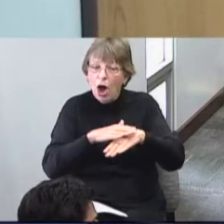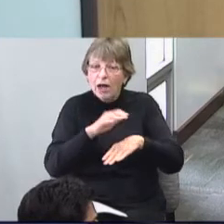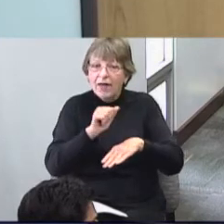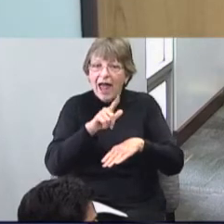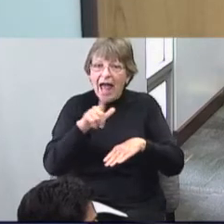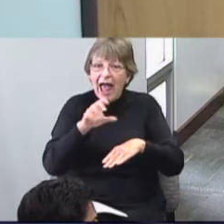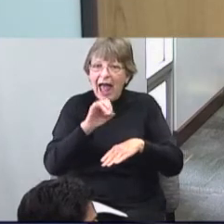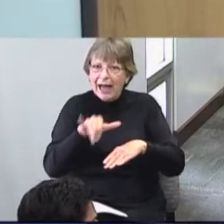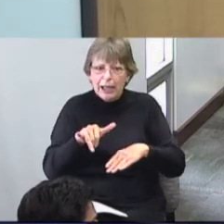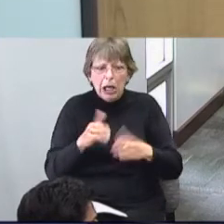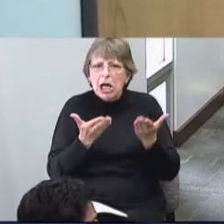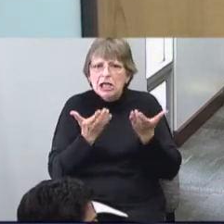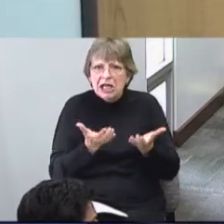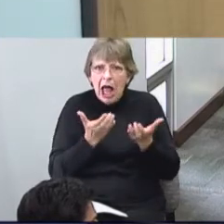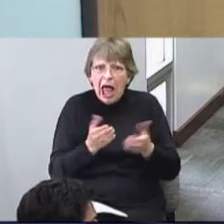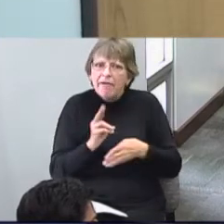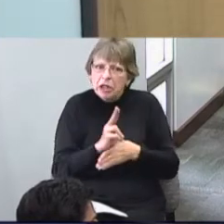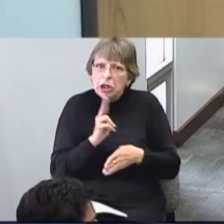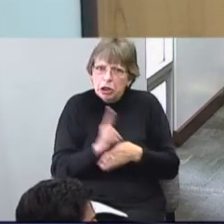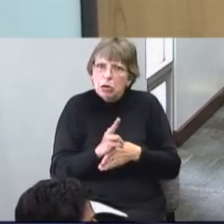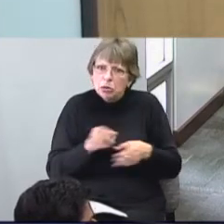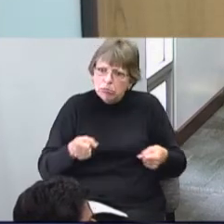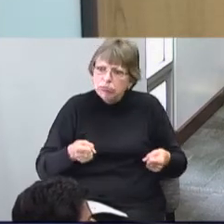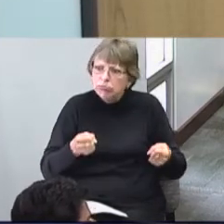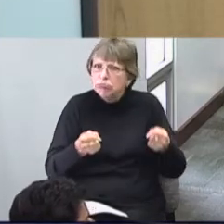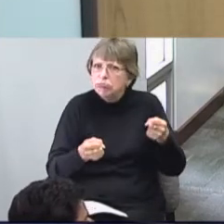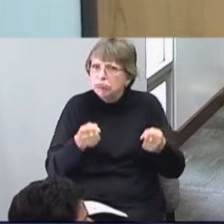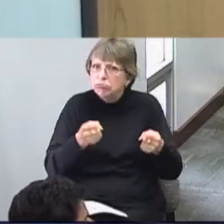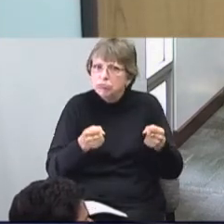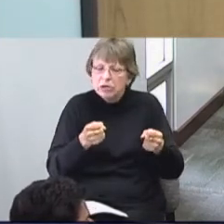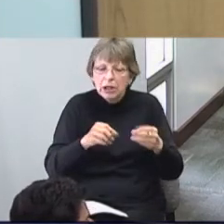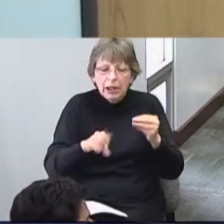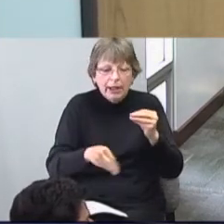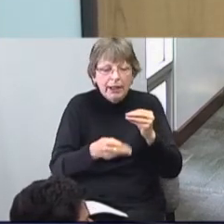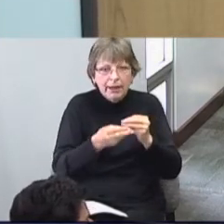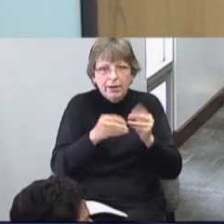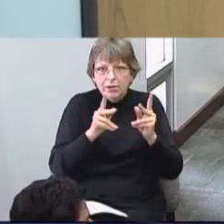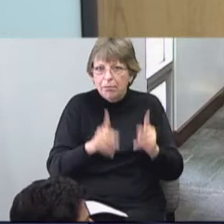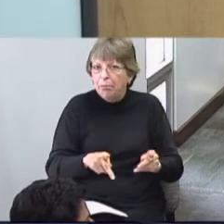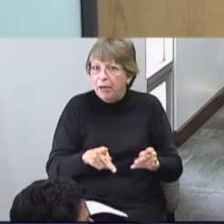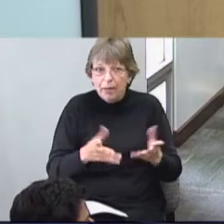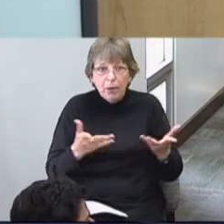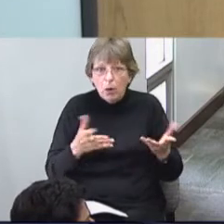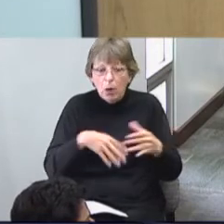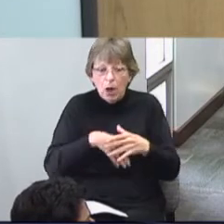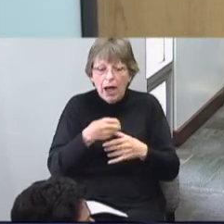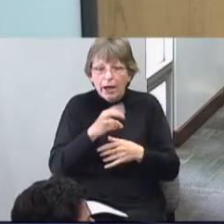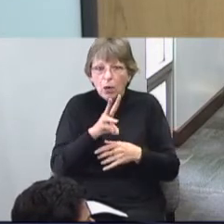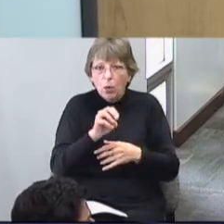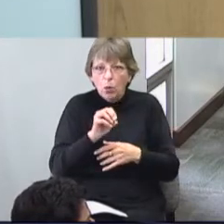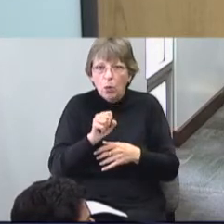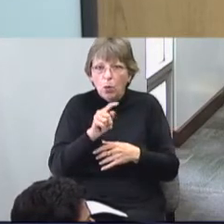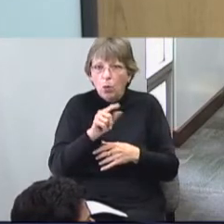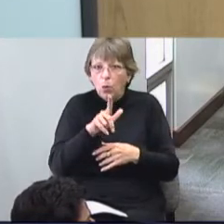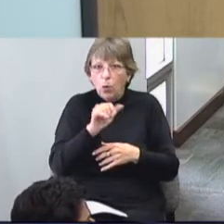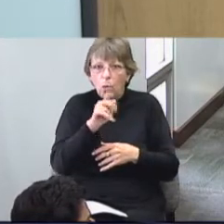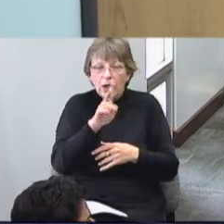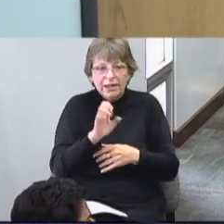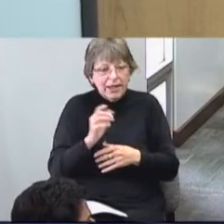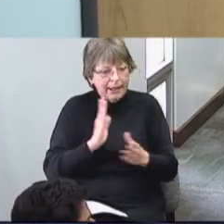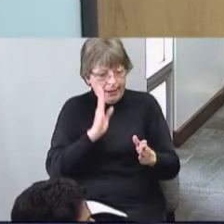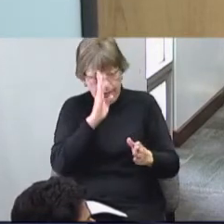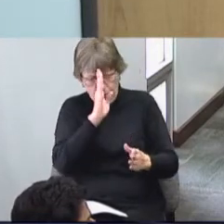very heavily used alley, plus people coming out of Westlake go across Walnut and right up our alley. It's very heavily traveled,